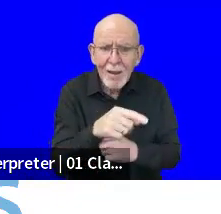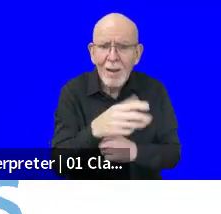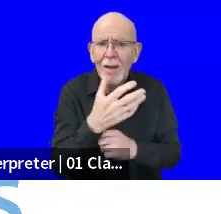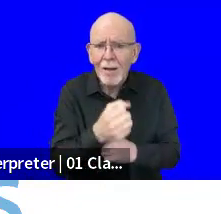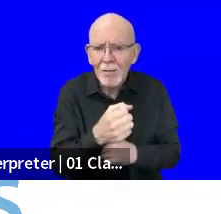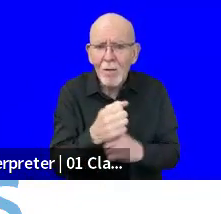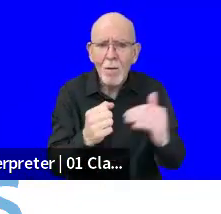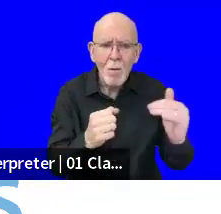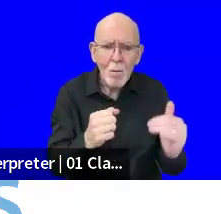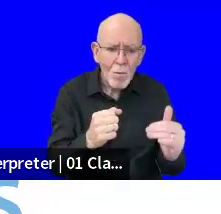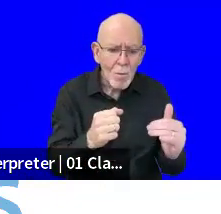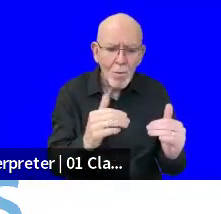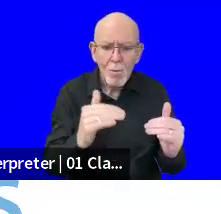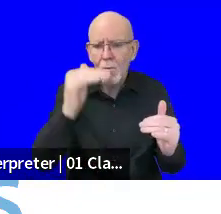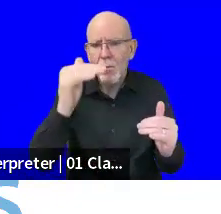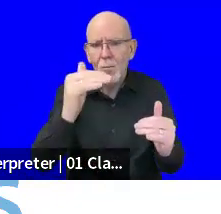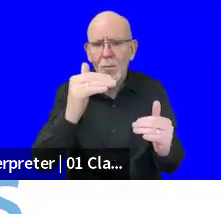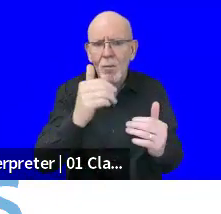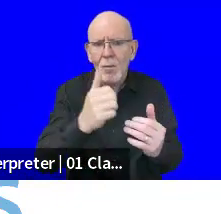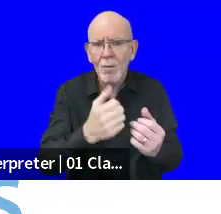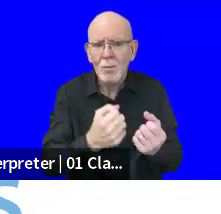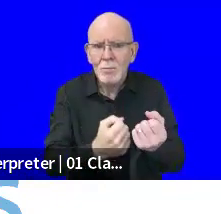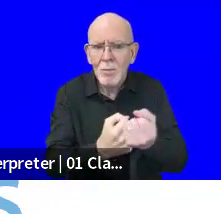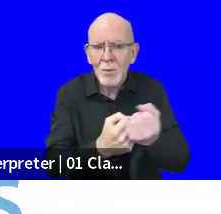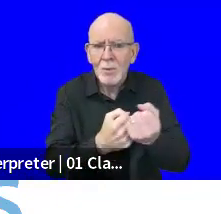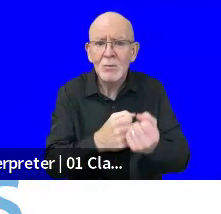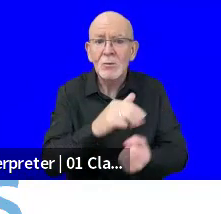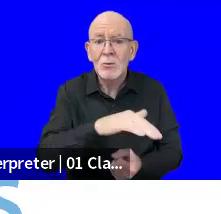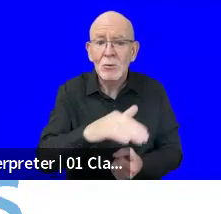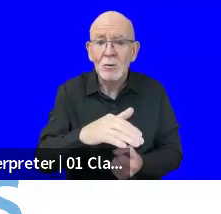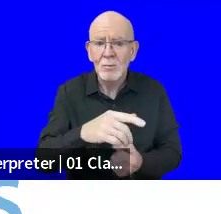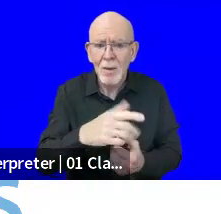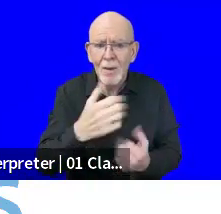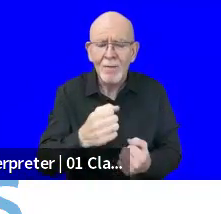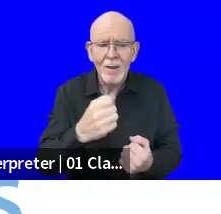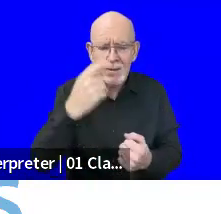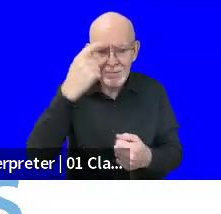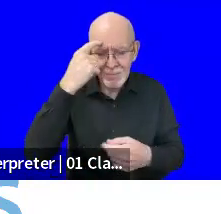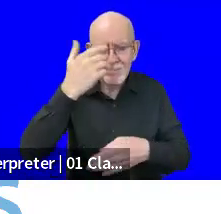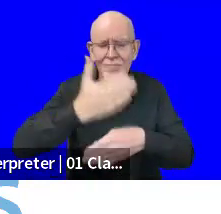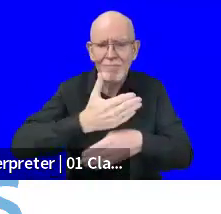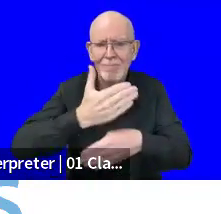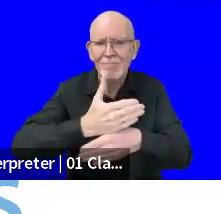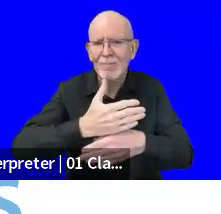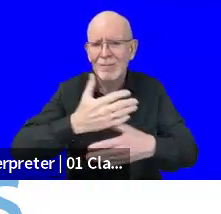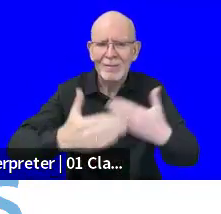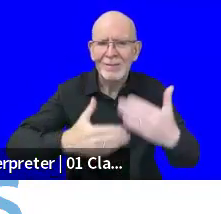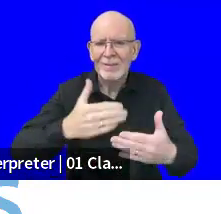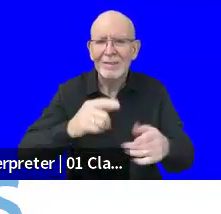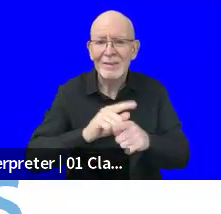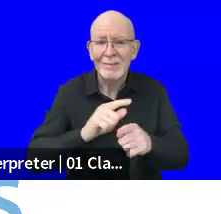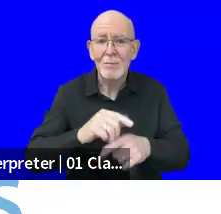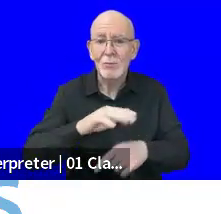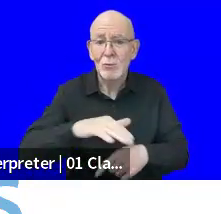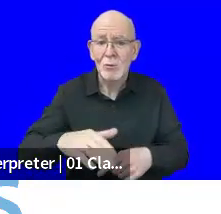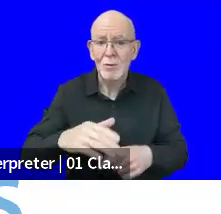with multiple forms of impairment and functional difficulties and complex needs. And the why we did it per